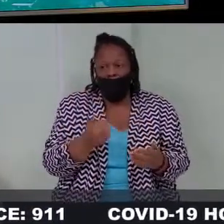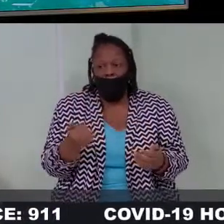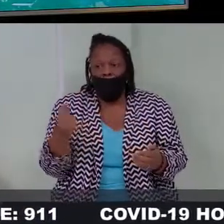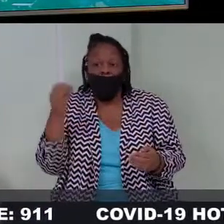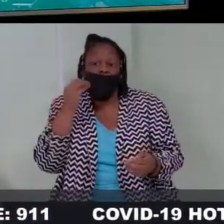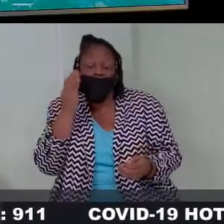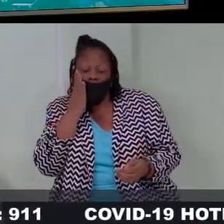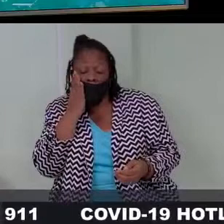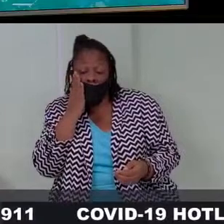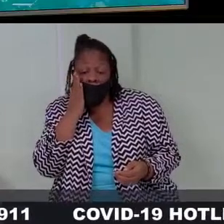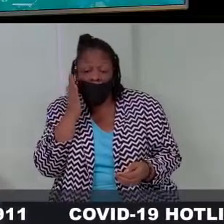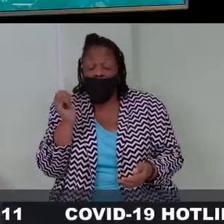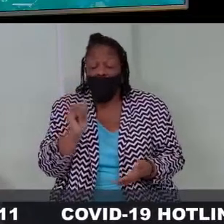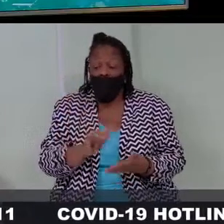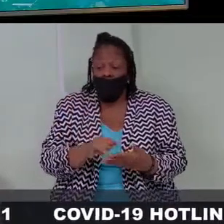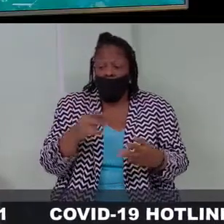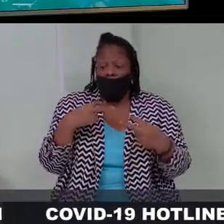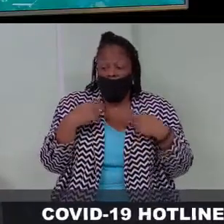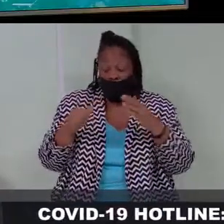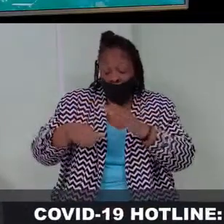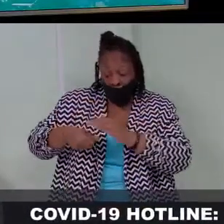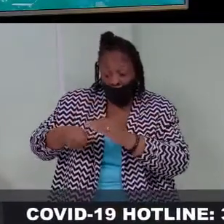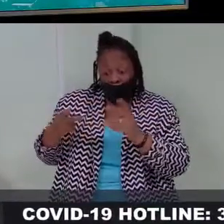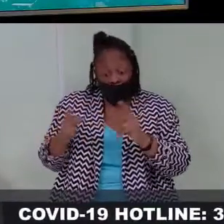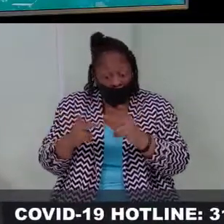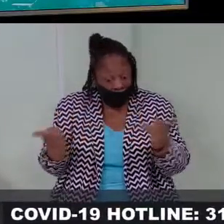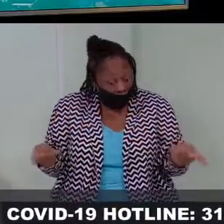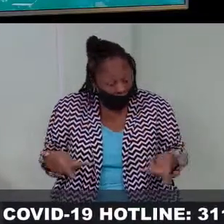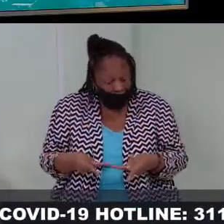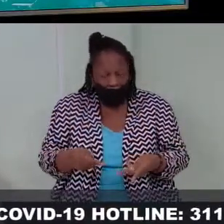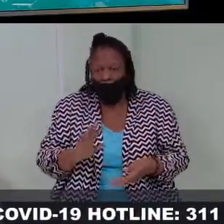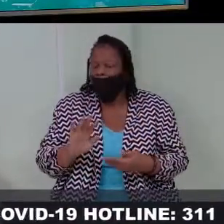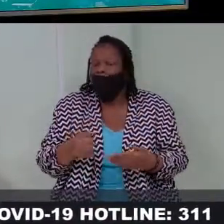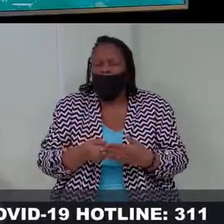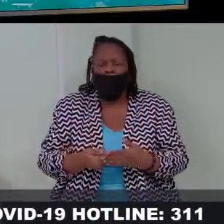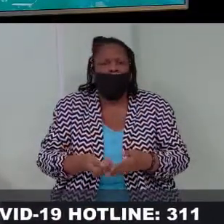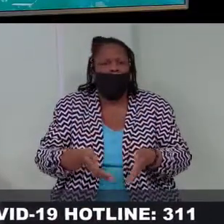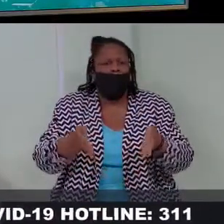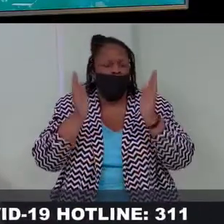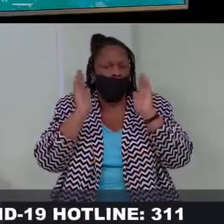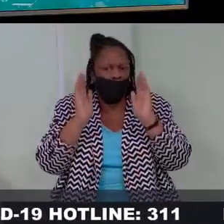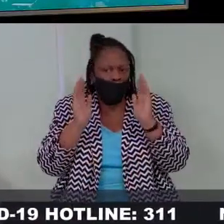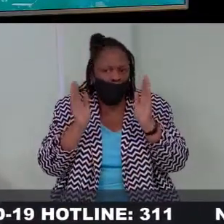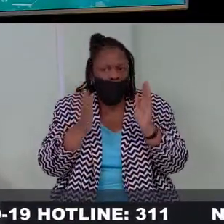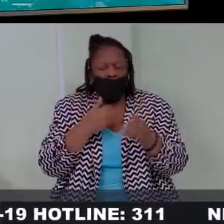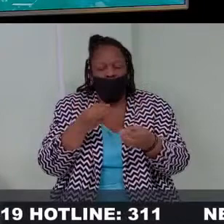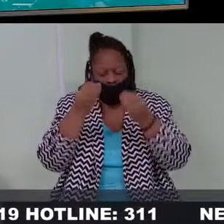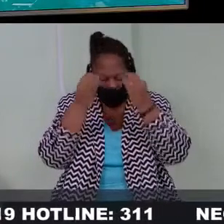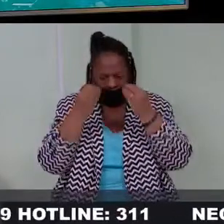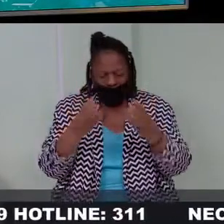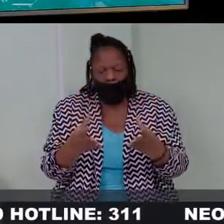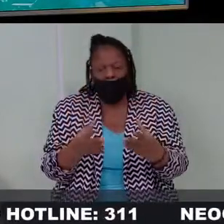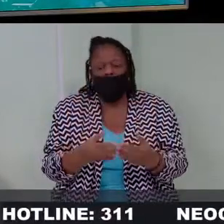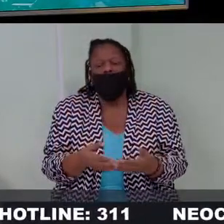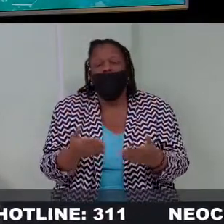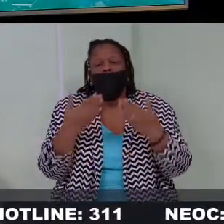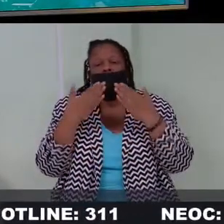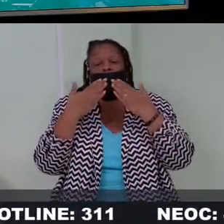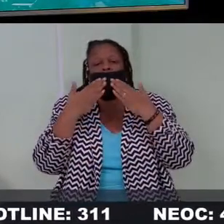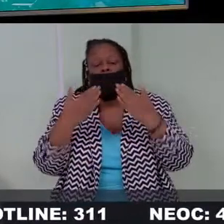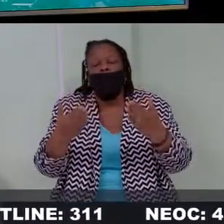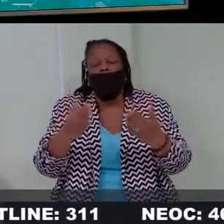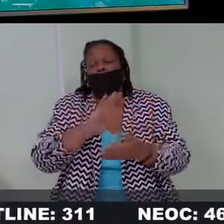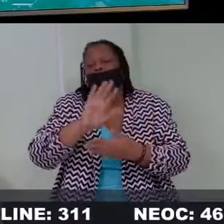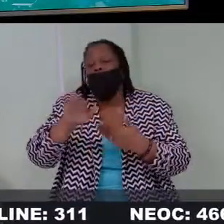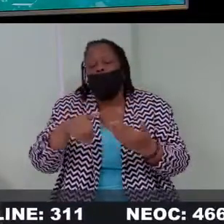to be vigilant in this pandemic. Thank you very much.